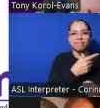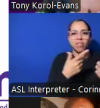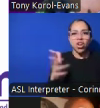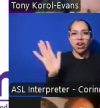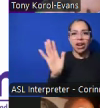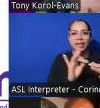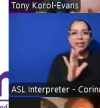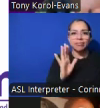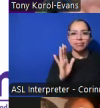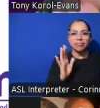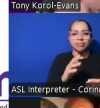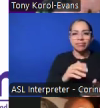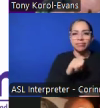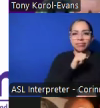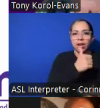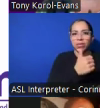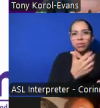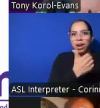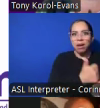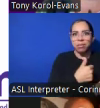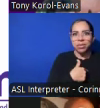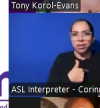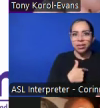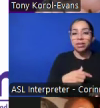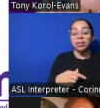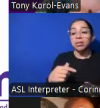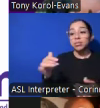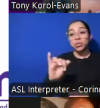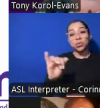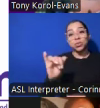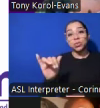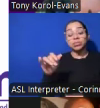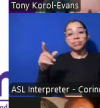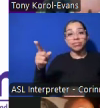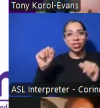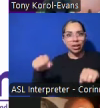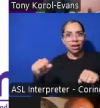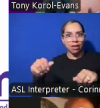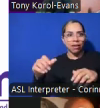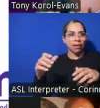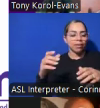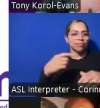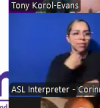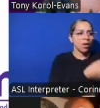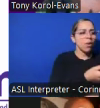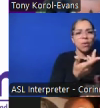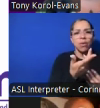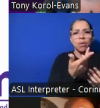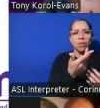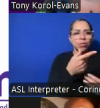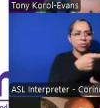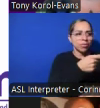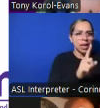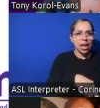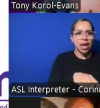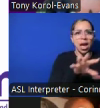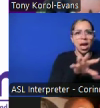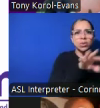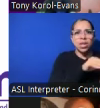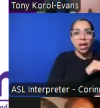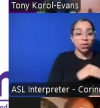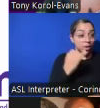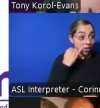mentally isolating them, telling them, you can't go outside. You can't go out with your friends. making them report in if they're going out with